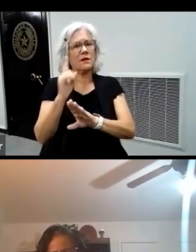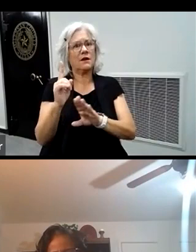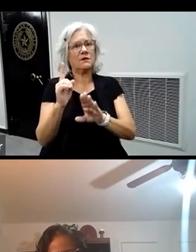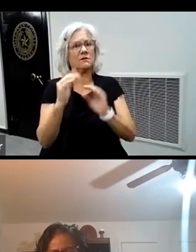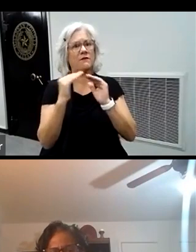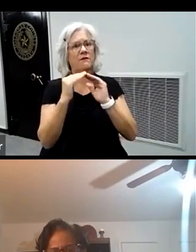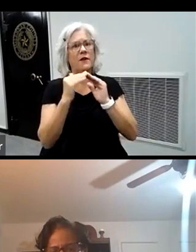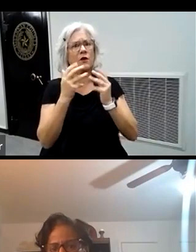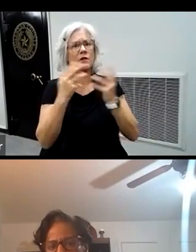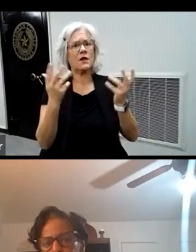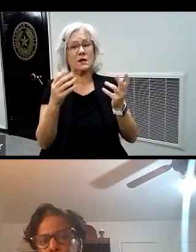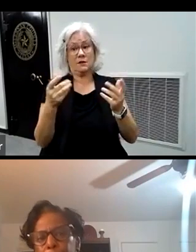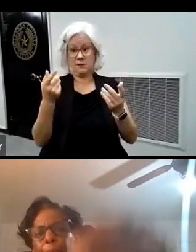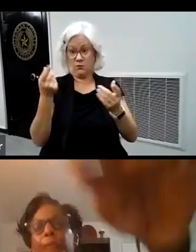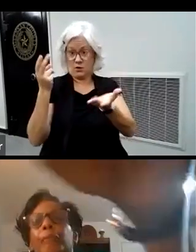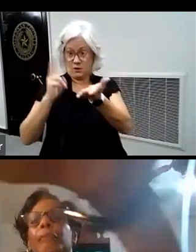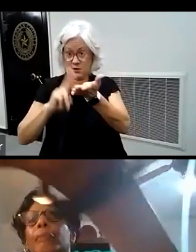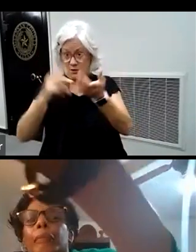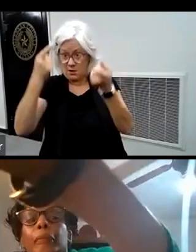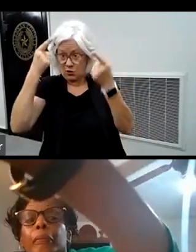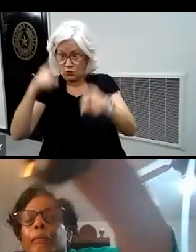agreement.